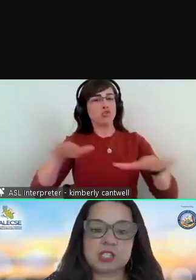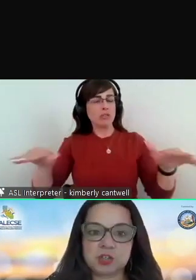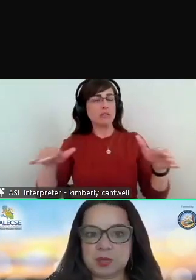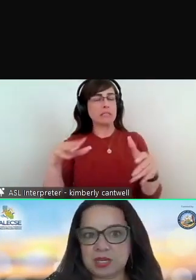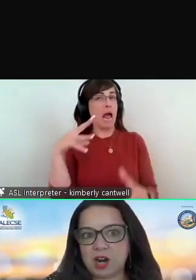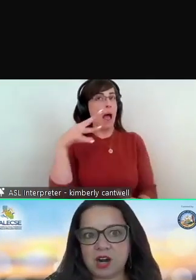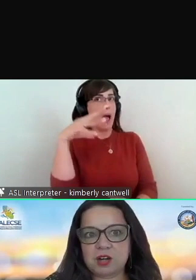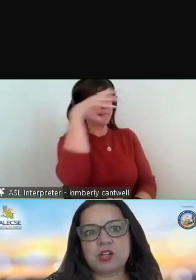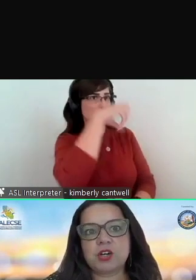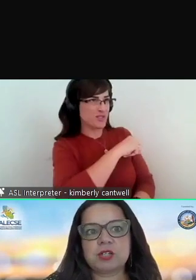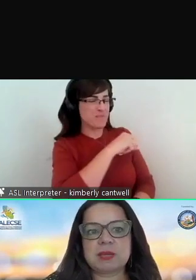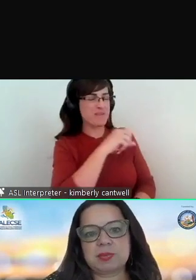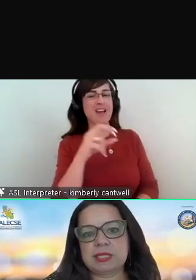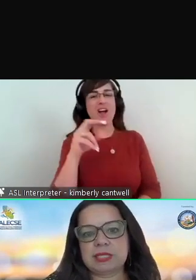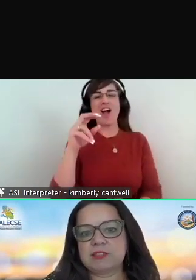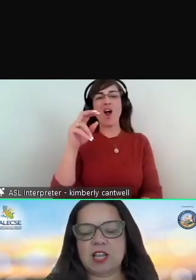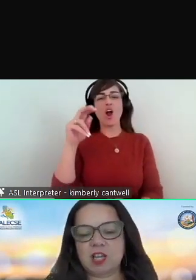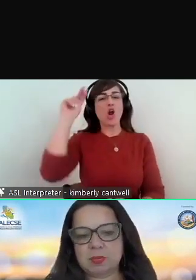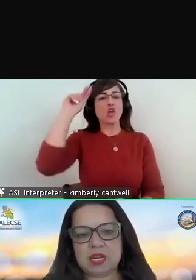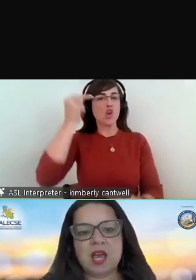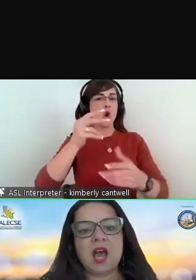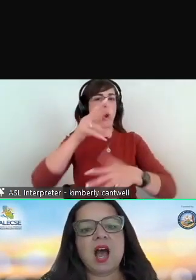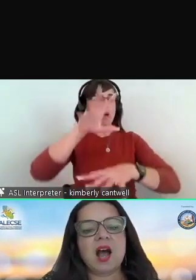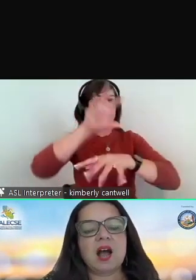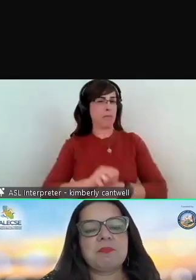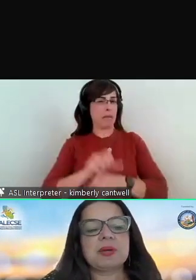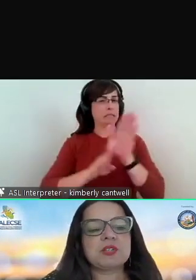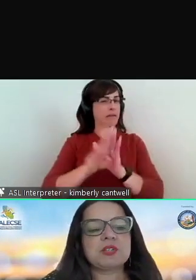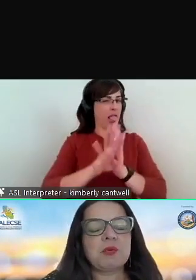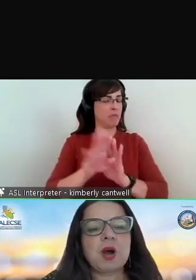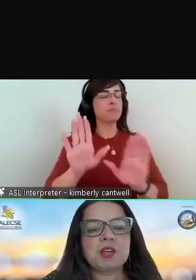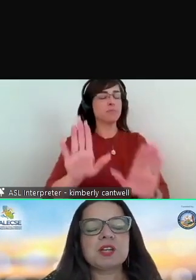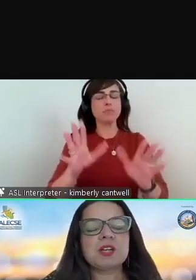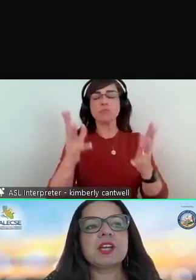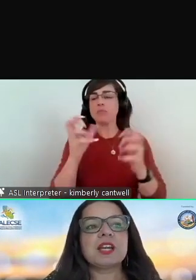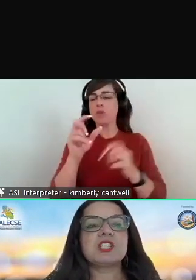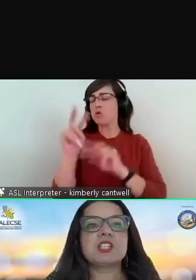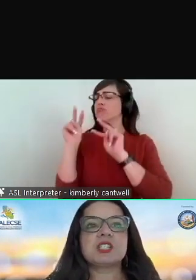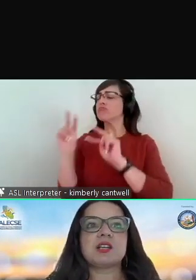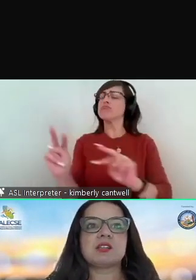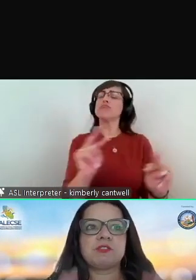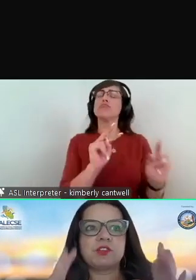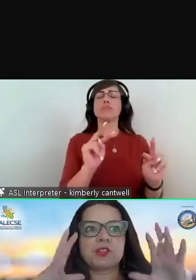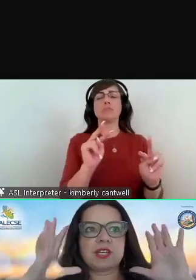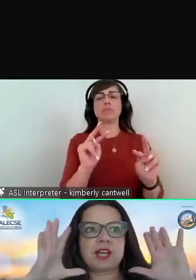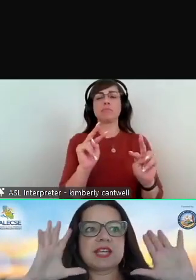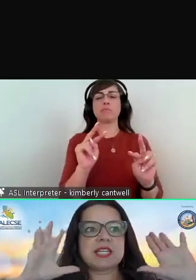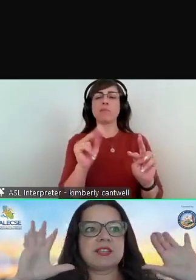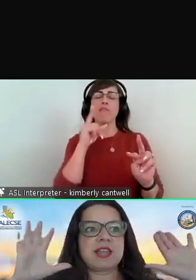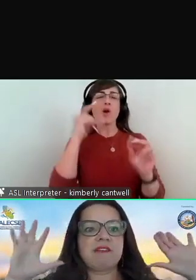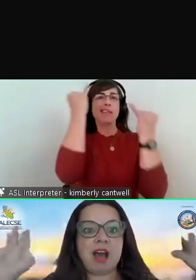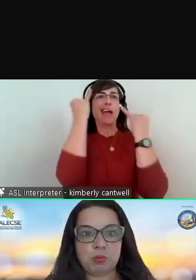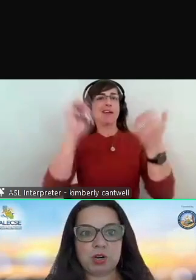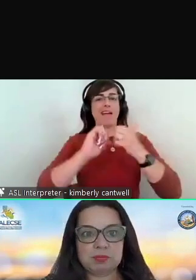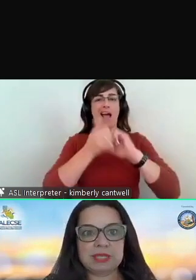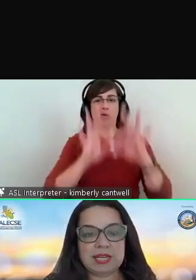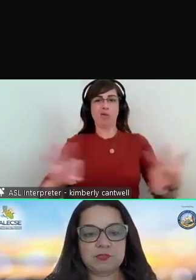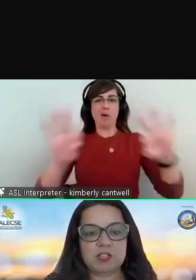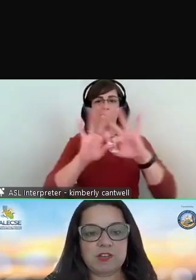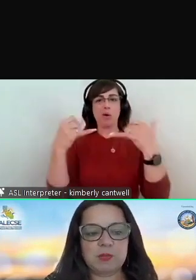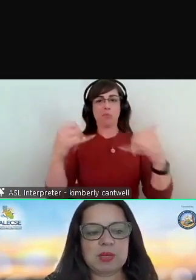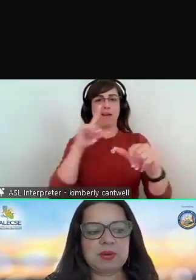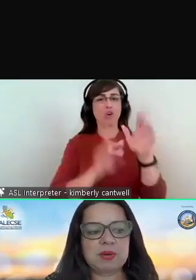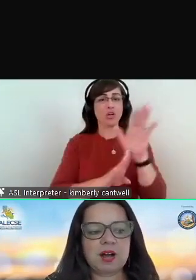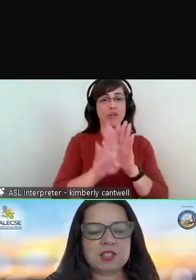am assuming, are neurotypically developing. So I want you to look at it just for the idea of how important play is